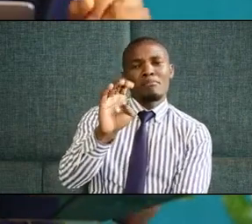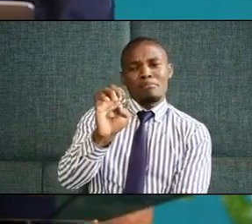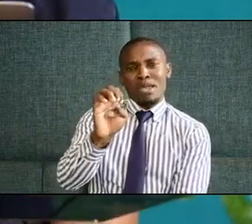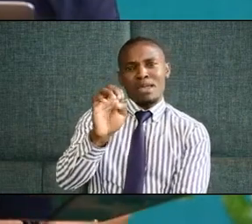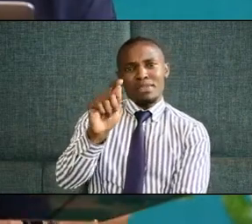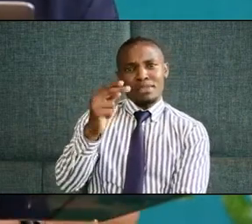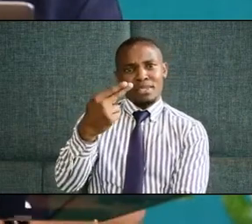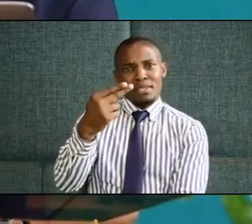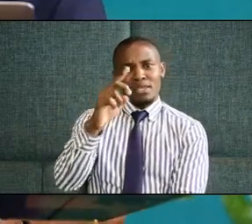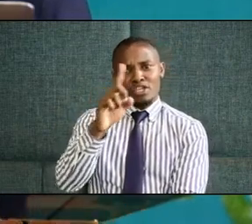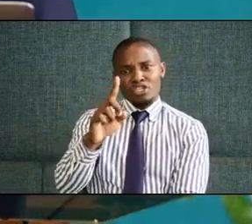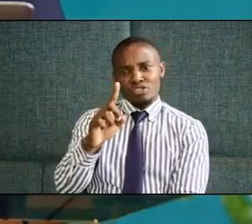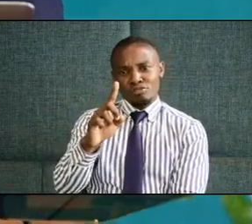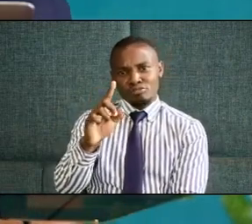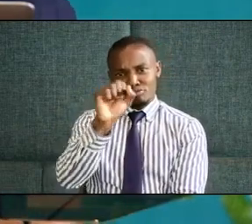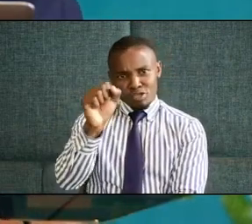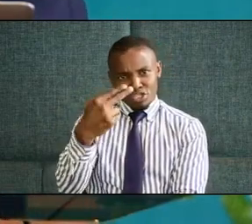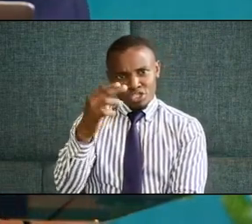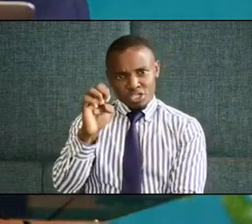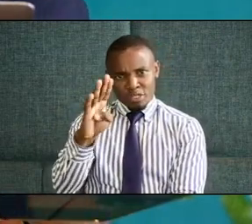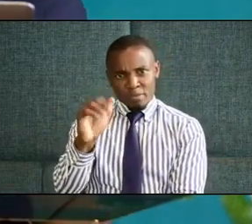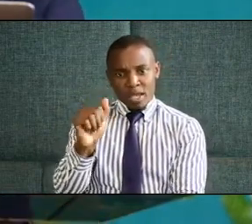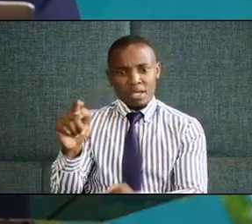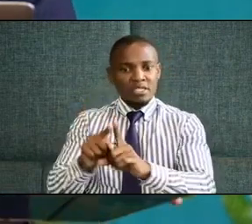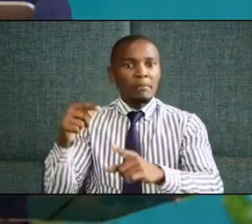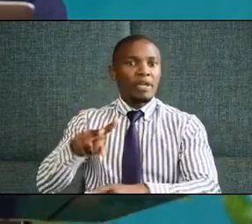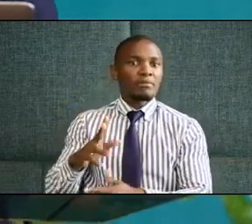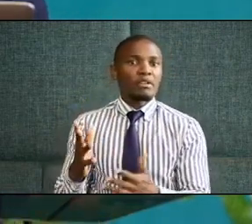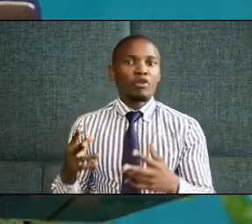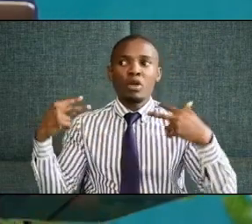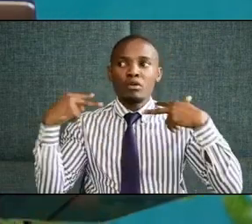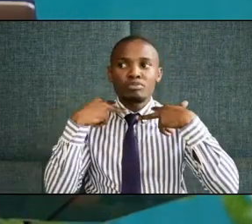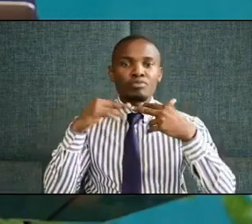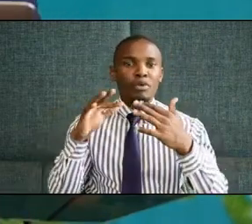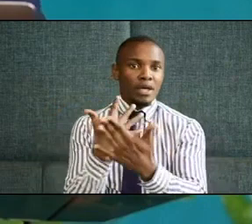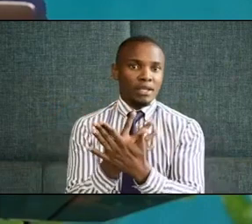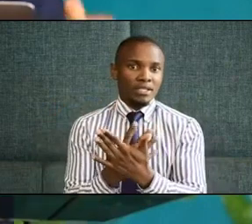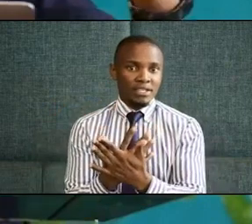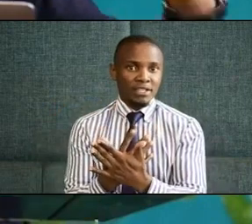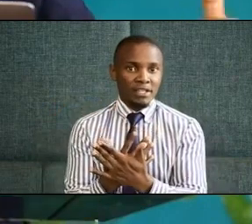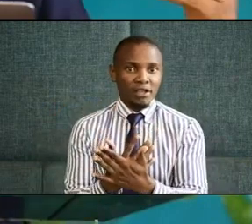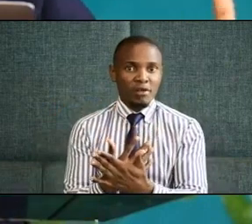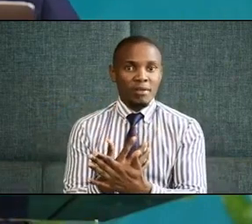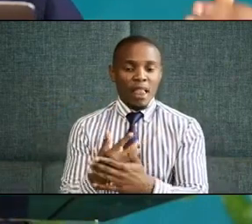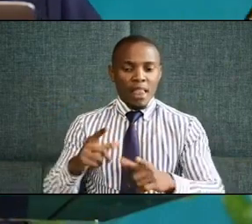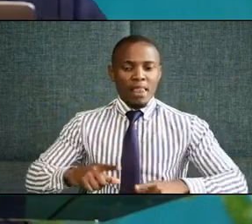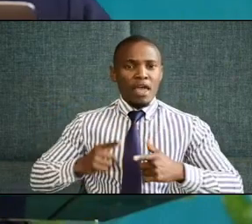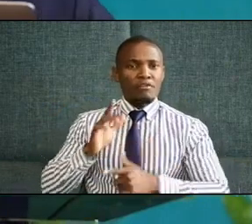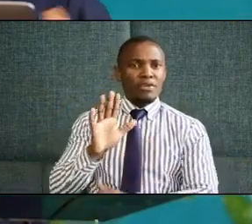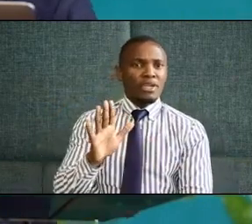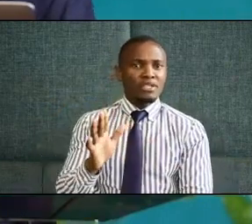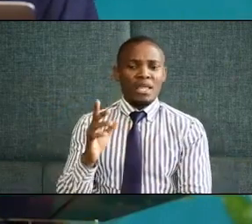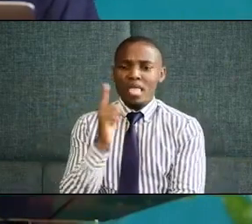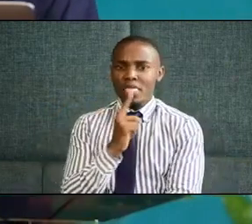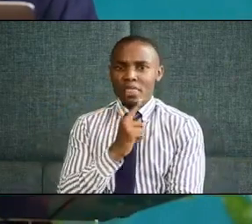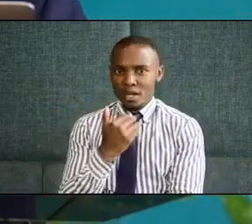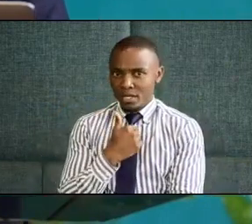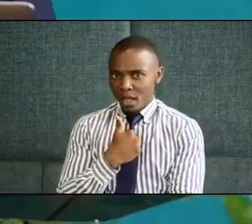a fugitive. He had only a staff in his hand. His life was under